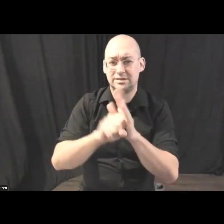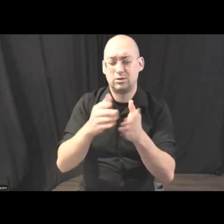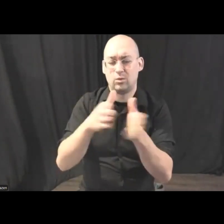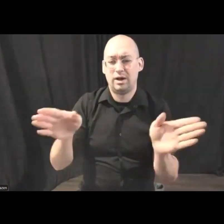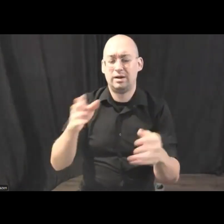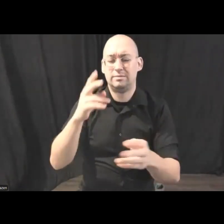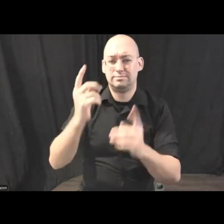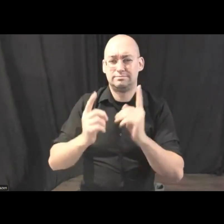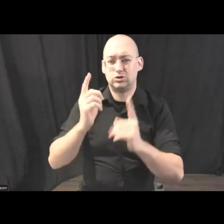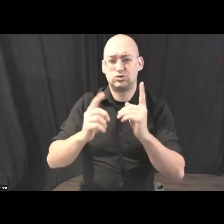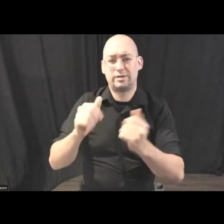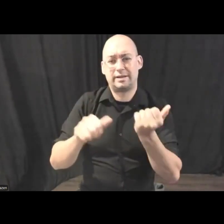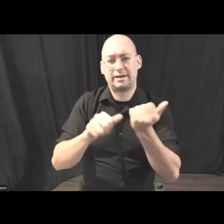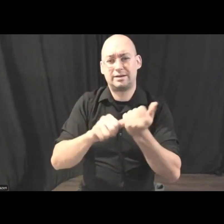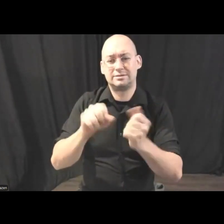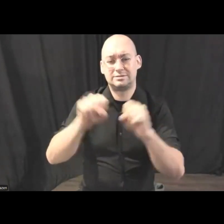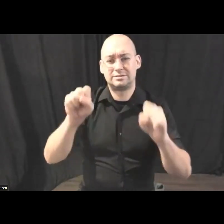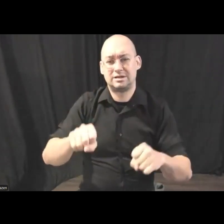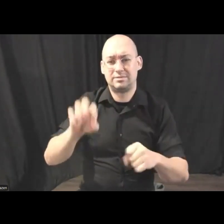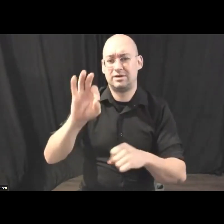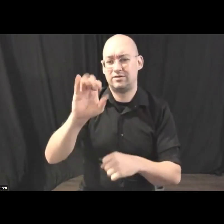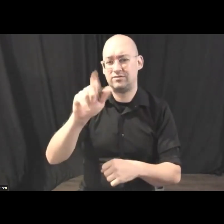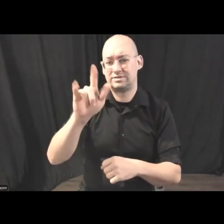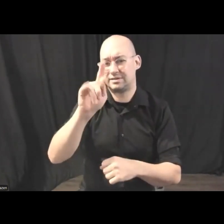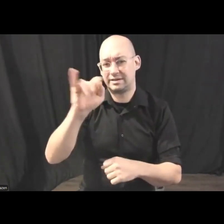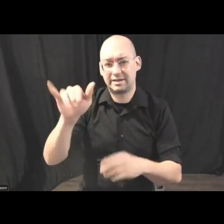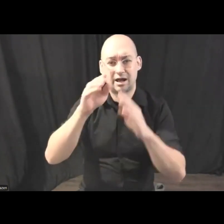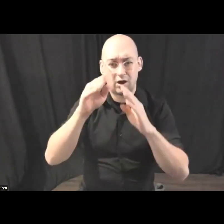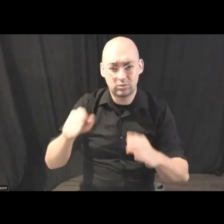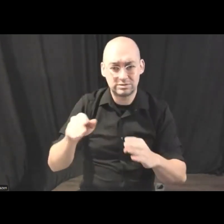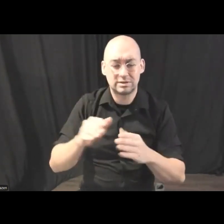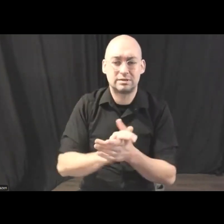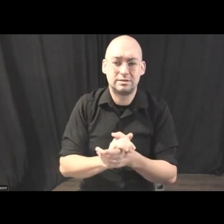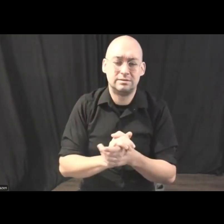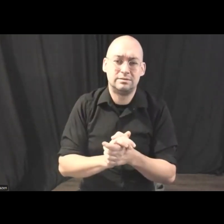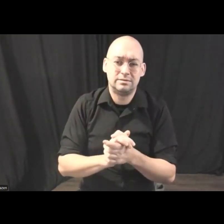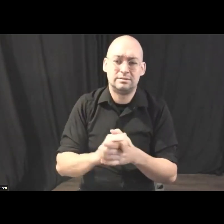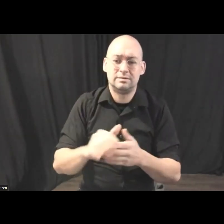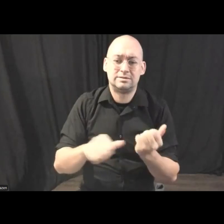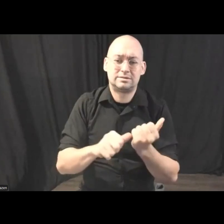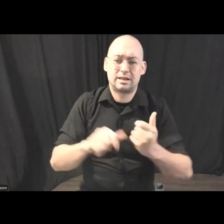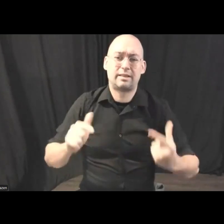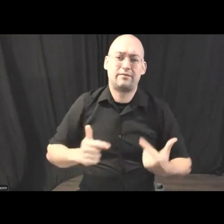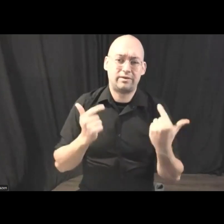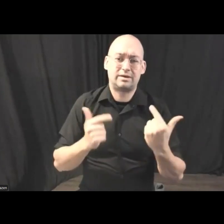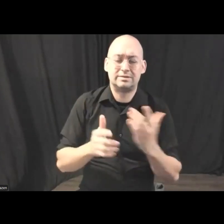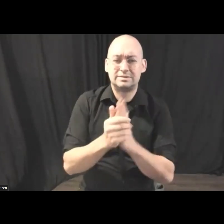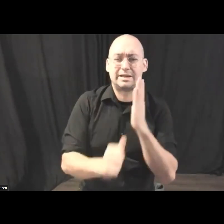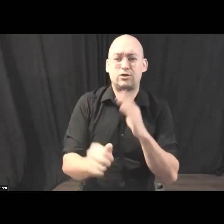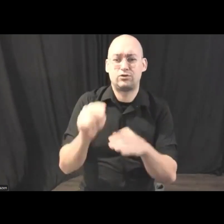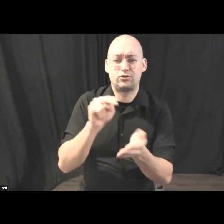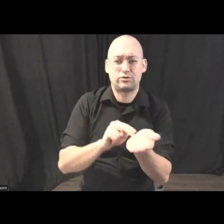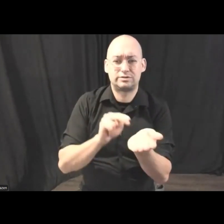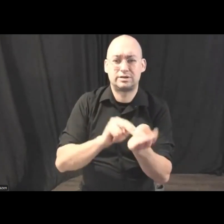system for facilities, housing, affordable senior housing, living, and skilled nursing facilities to all work